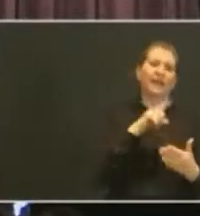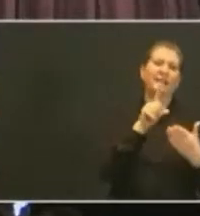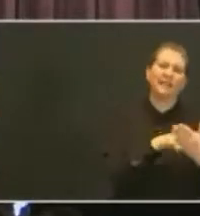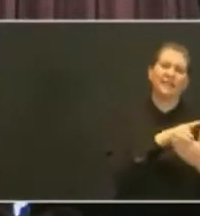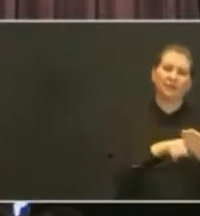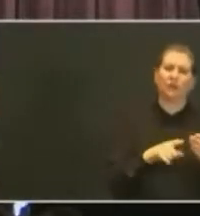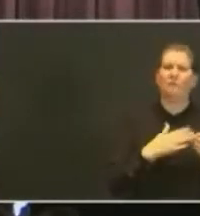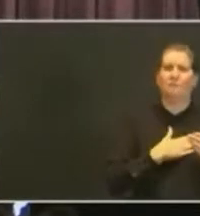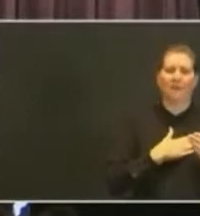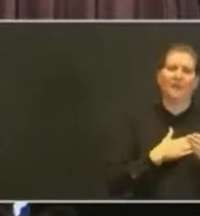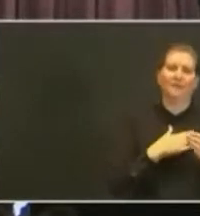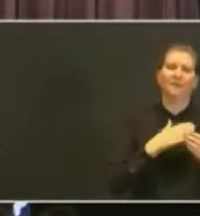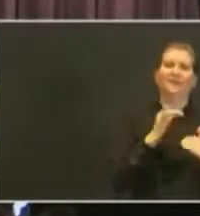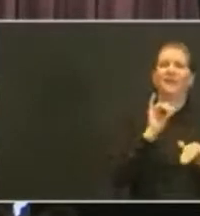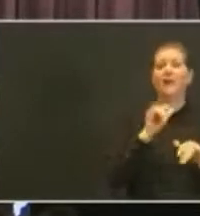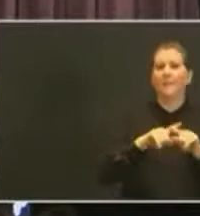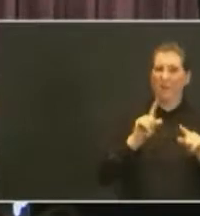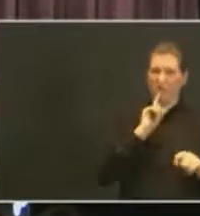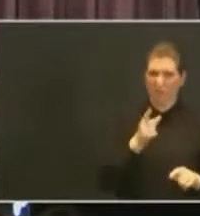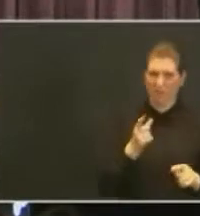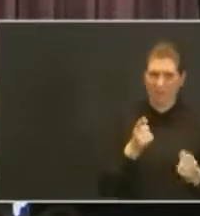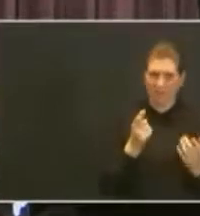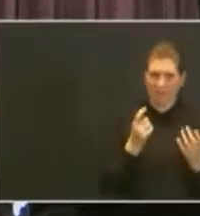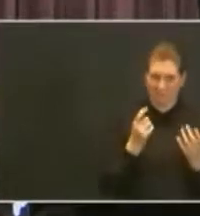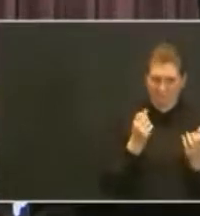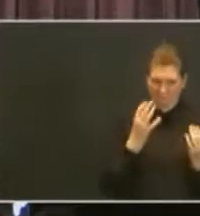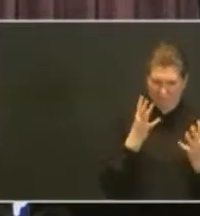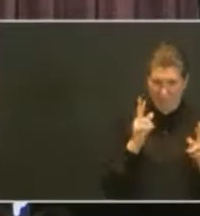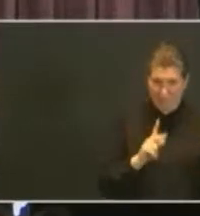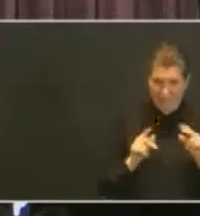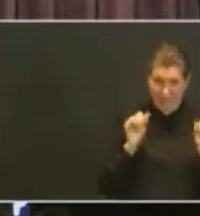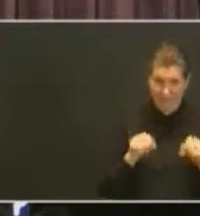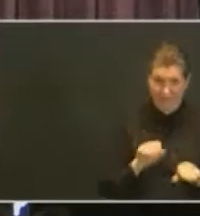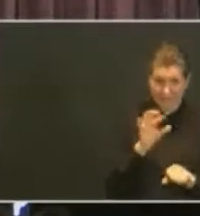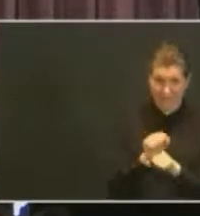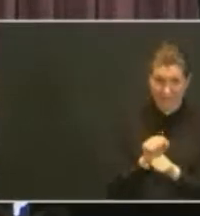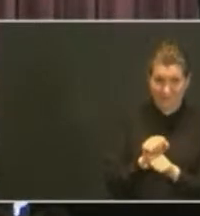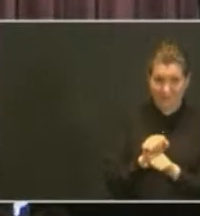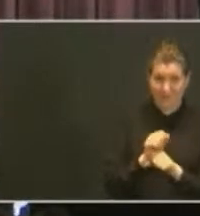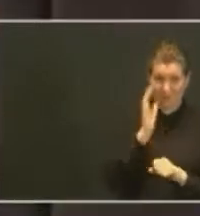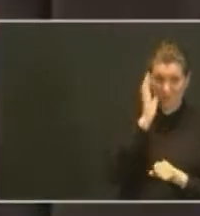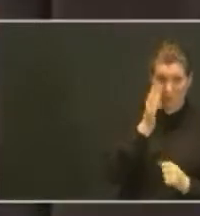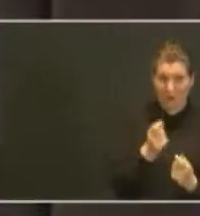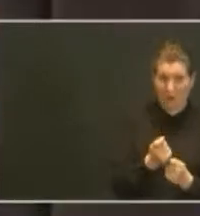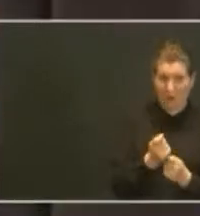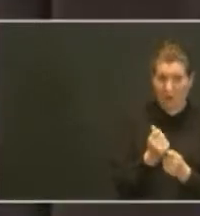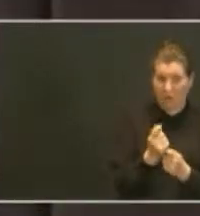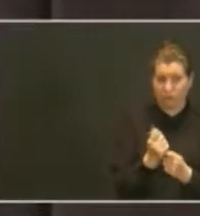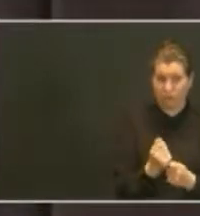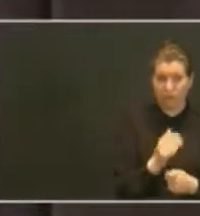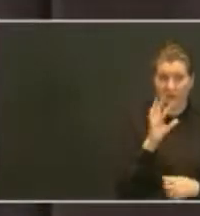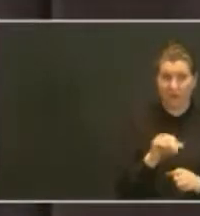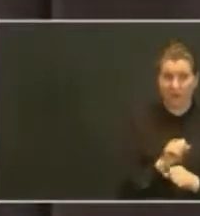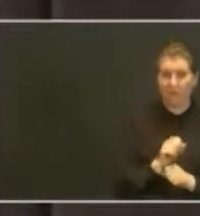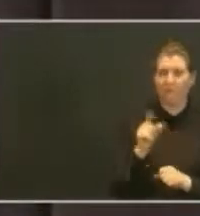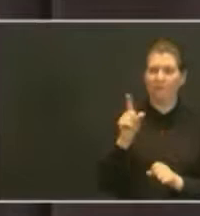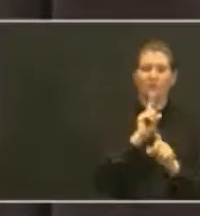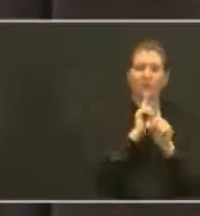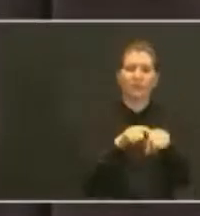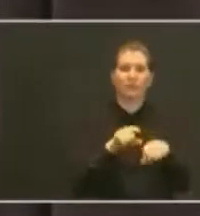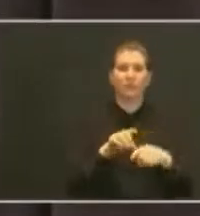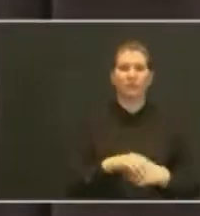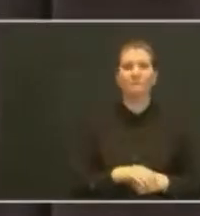people that still want to go book an appointment, and they can through this system. Will they be turned away? Yes, so we have this